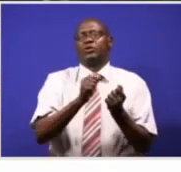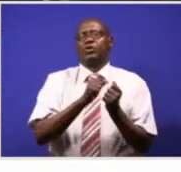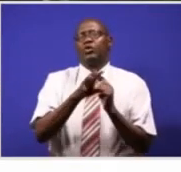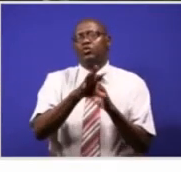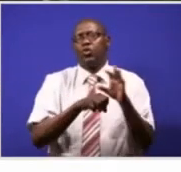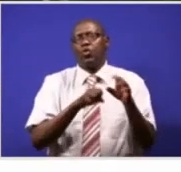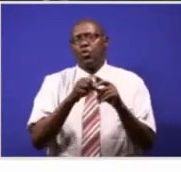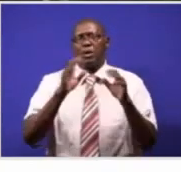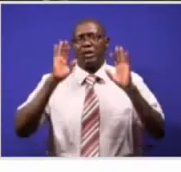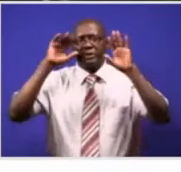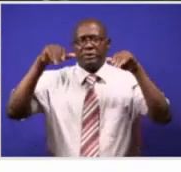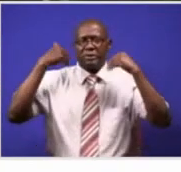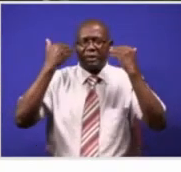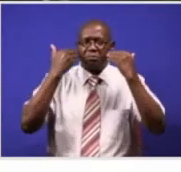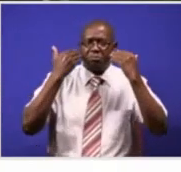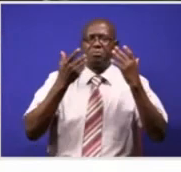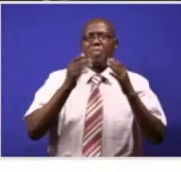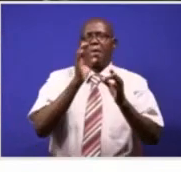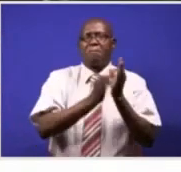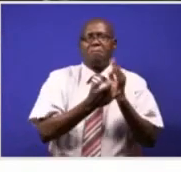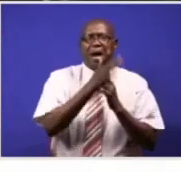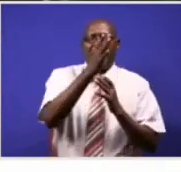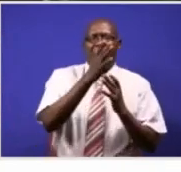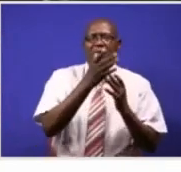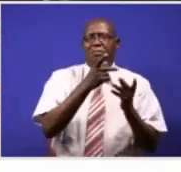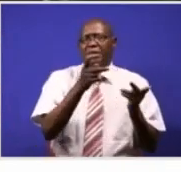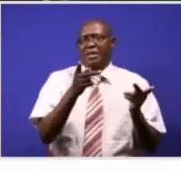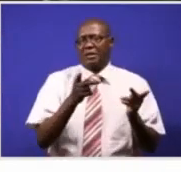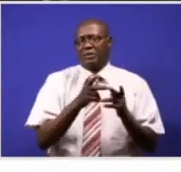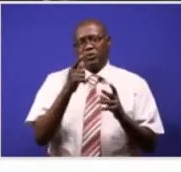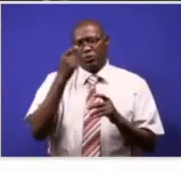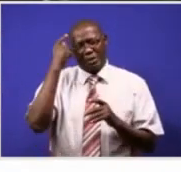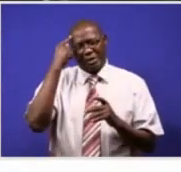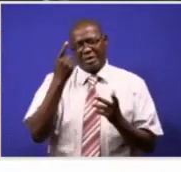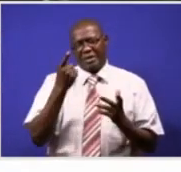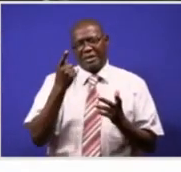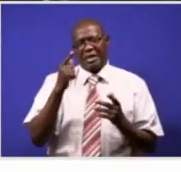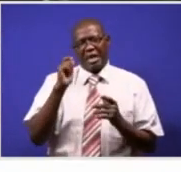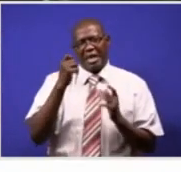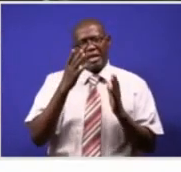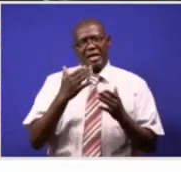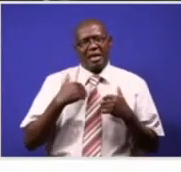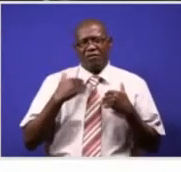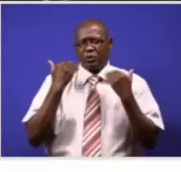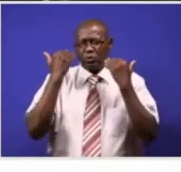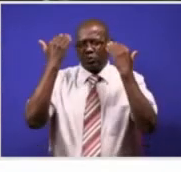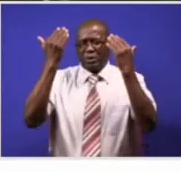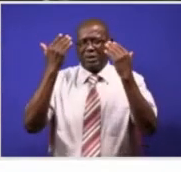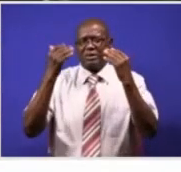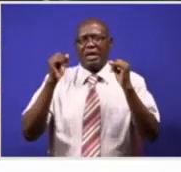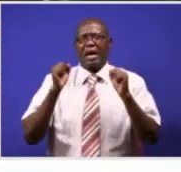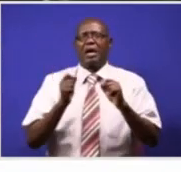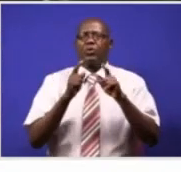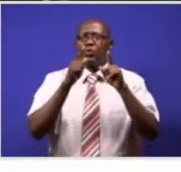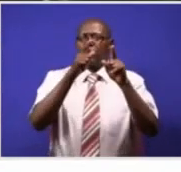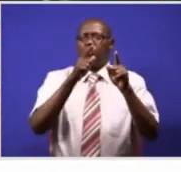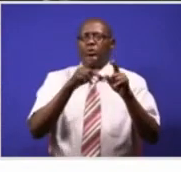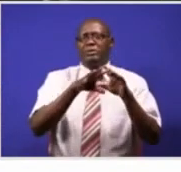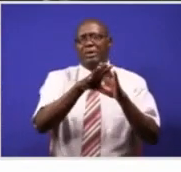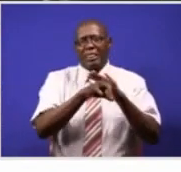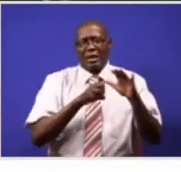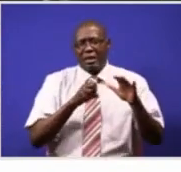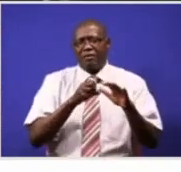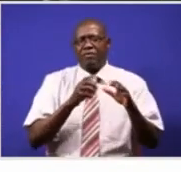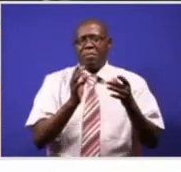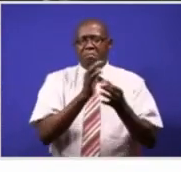and burnt the place. I mean, do you think Kenyans are really stressed to the point that they can go and just steal